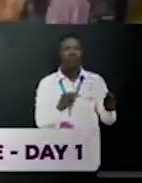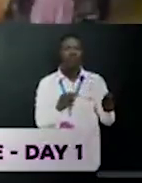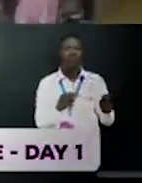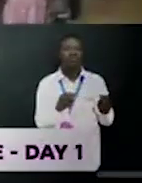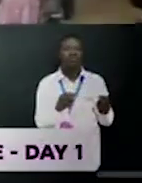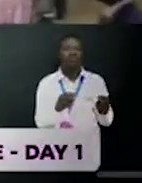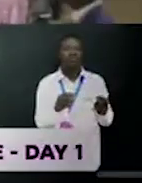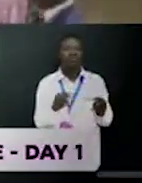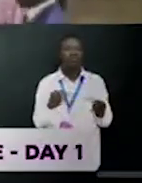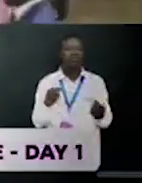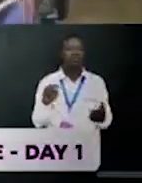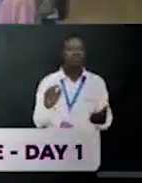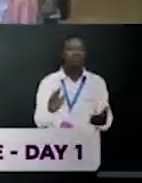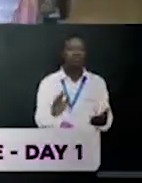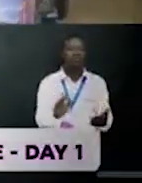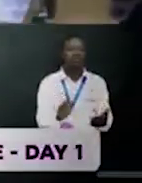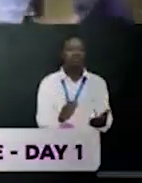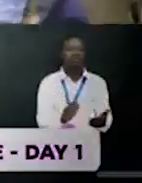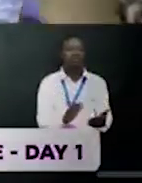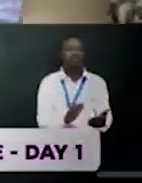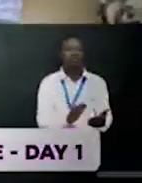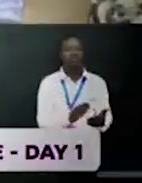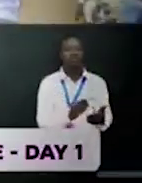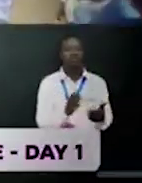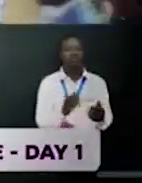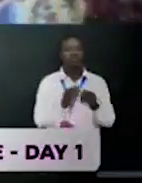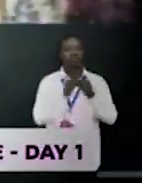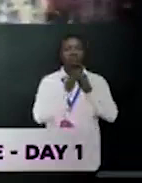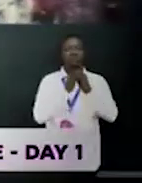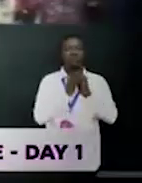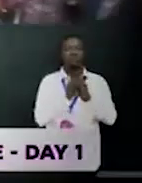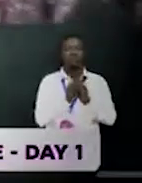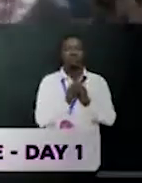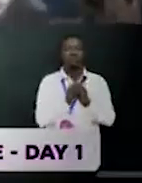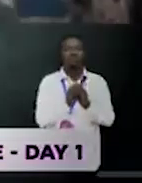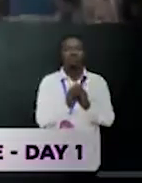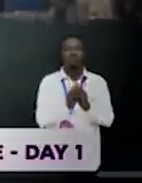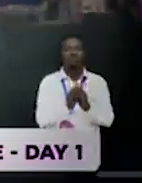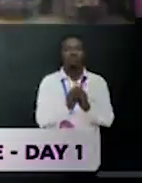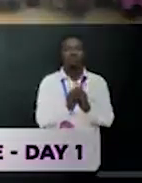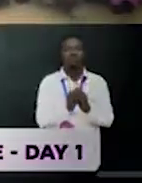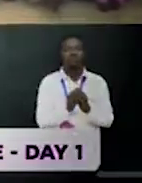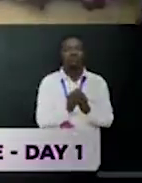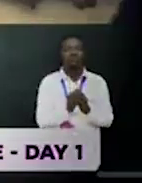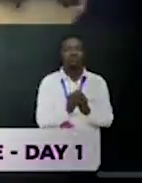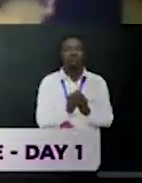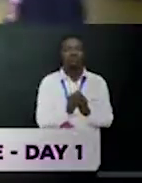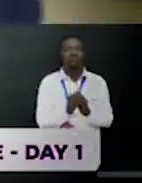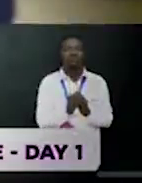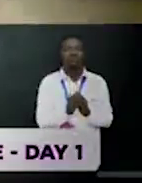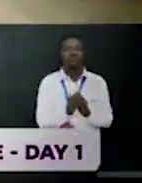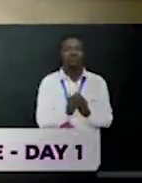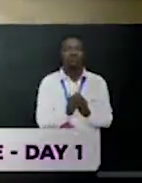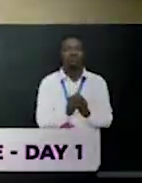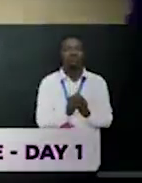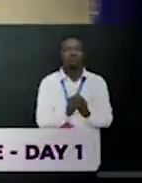believe the Spirit of God will begin to fill you. So He will begin to strengthen you. He will begin to encourage